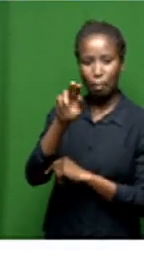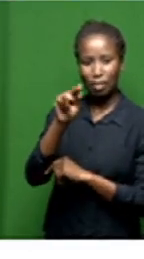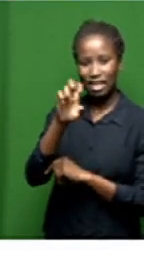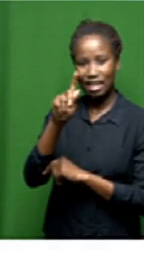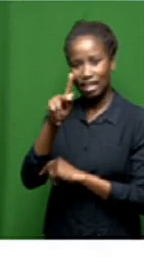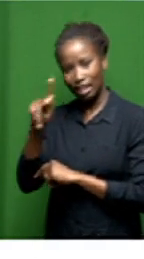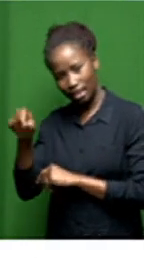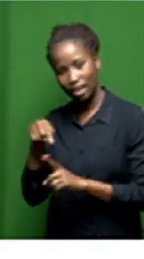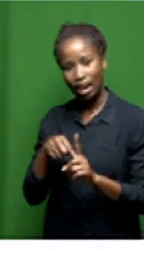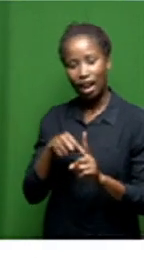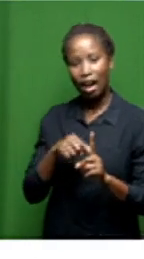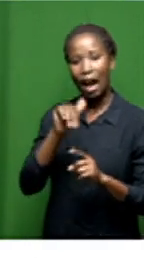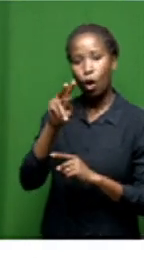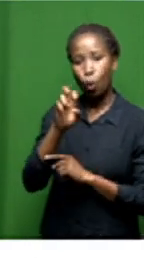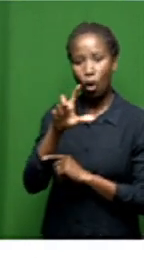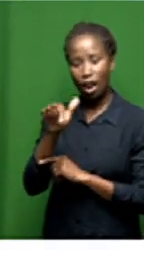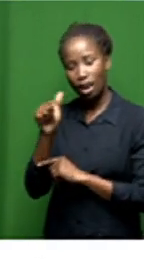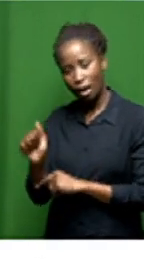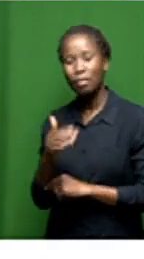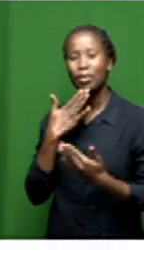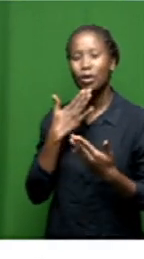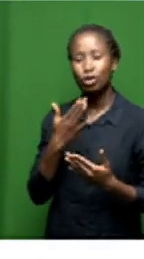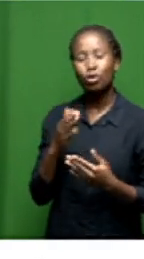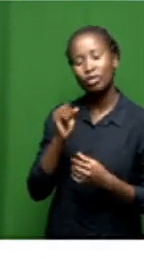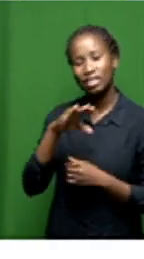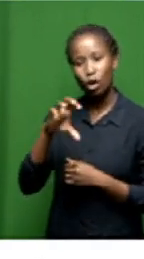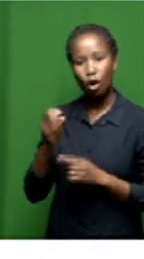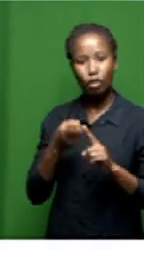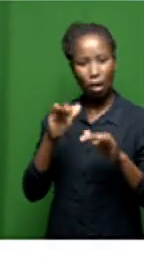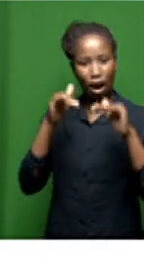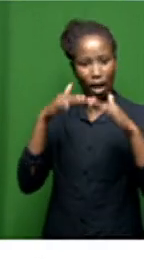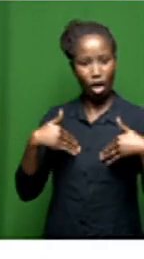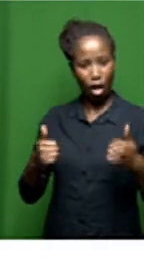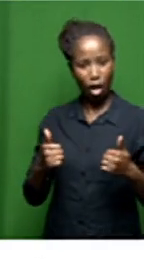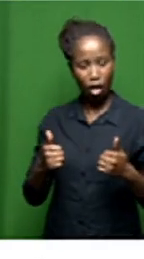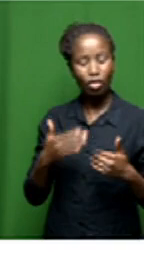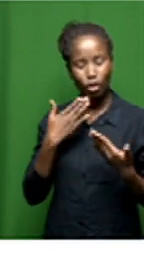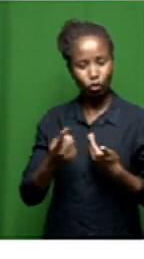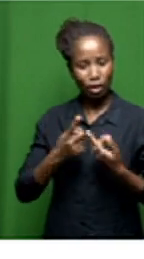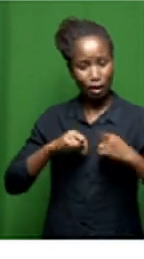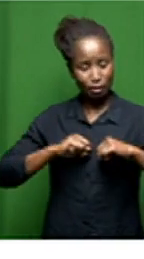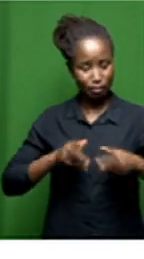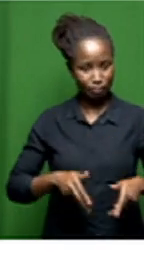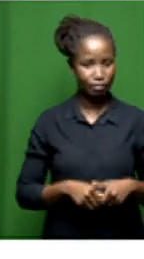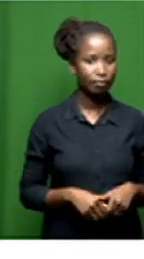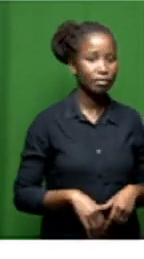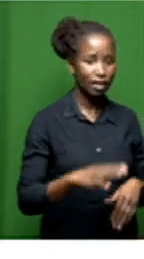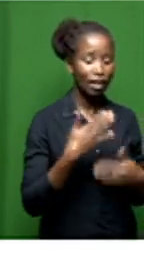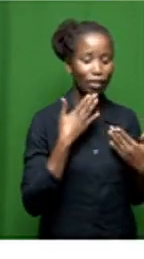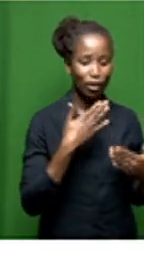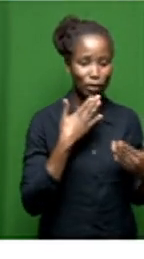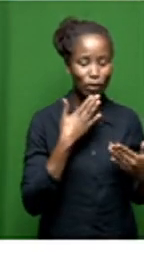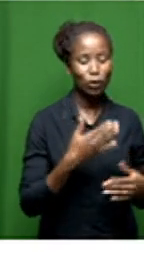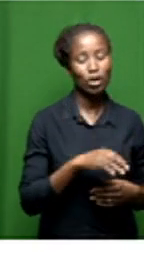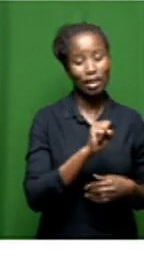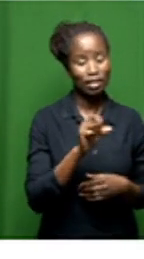Health. Professor Ahluwalia, good morning. Thanks so much for speaking to us. No, good morning to Sakani, and it's an absolute honor. Thank you.